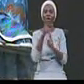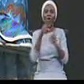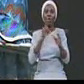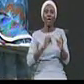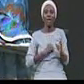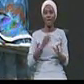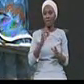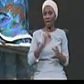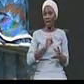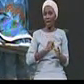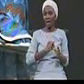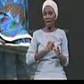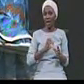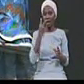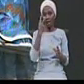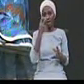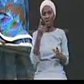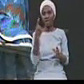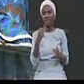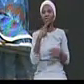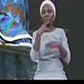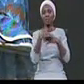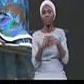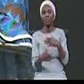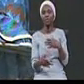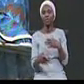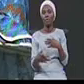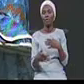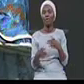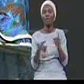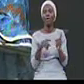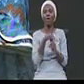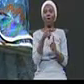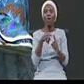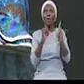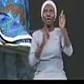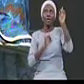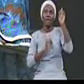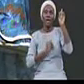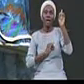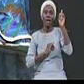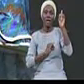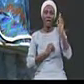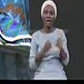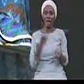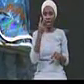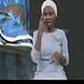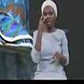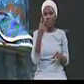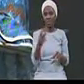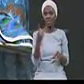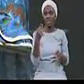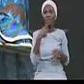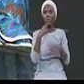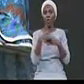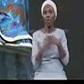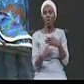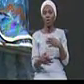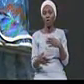Oh, when I see the blood, when I see